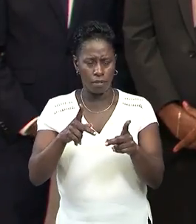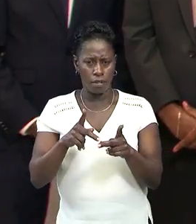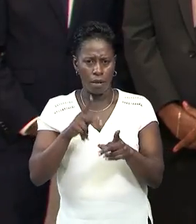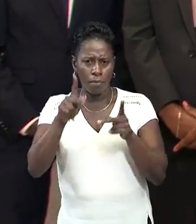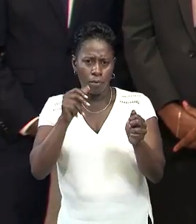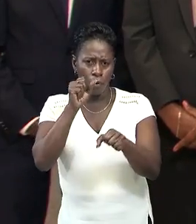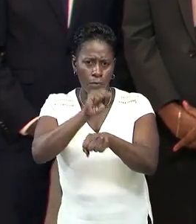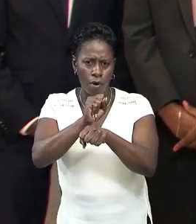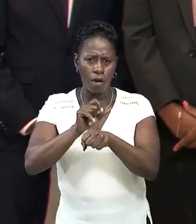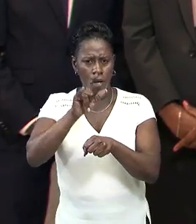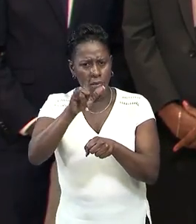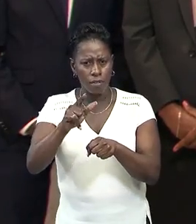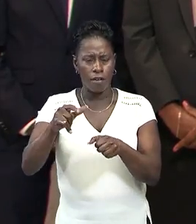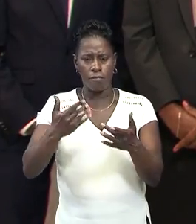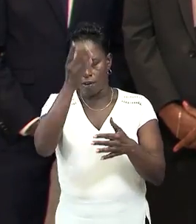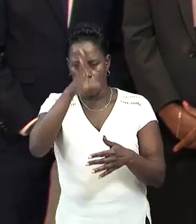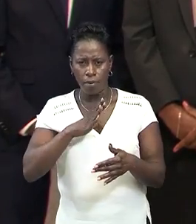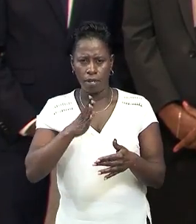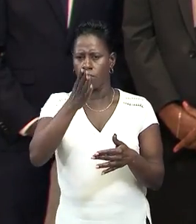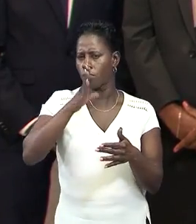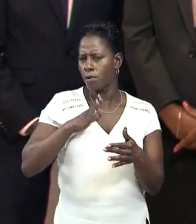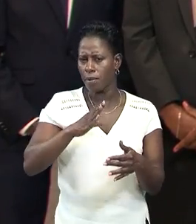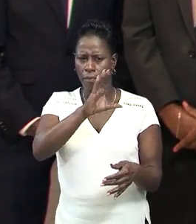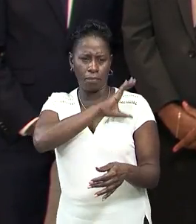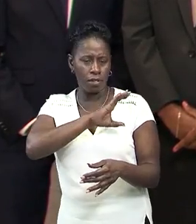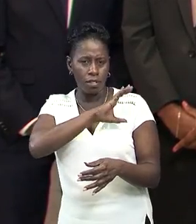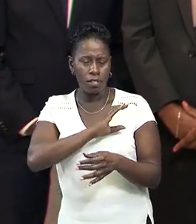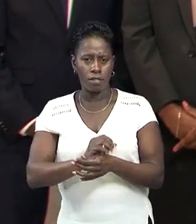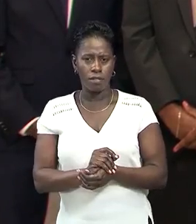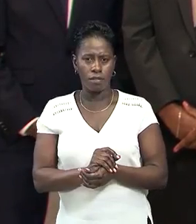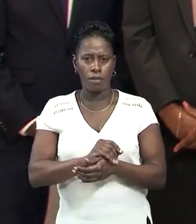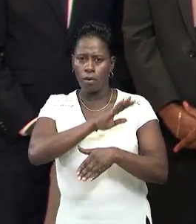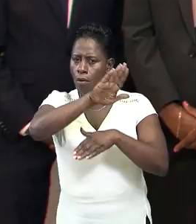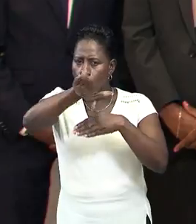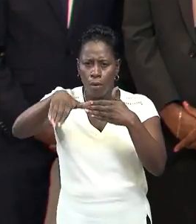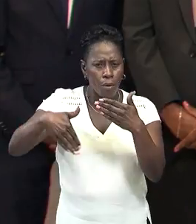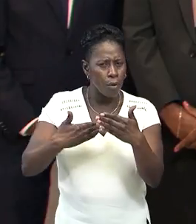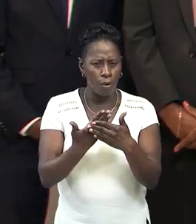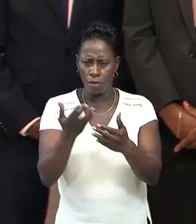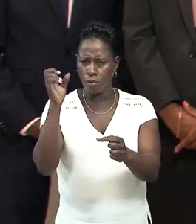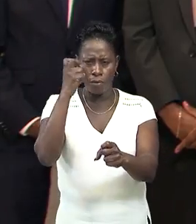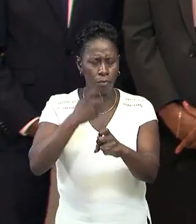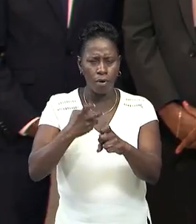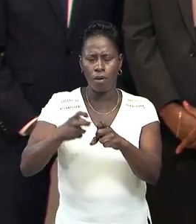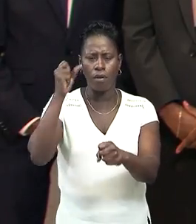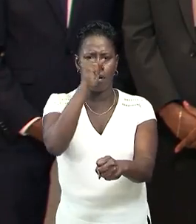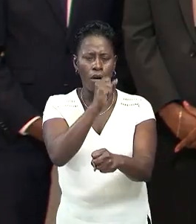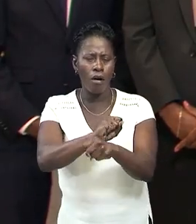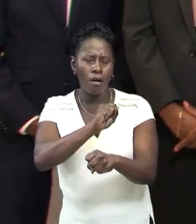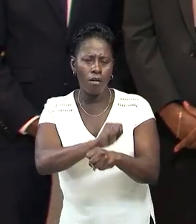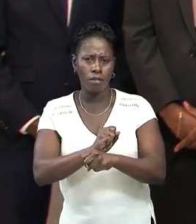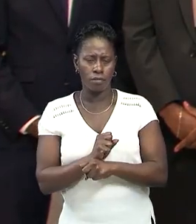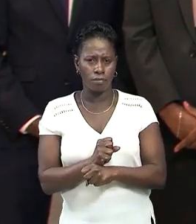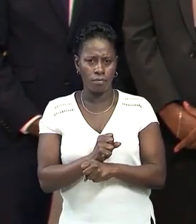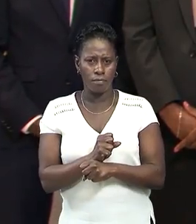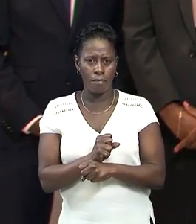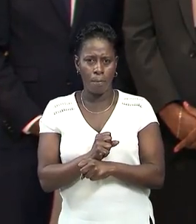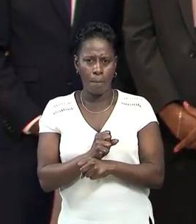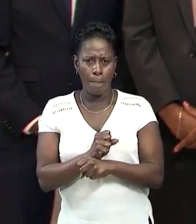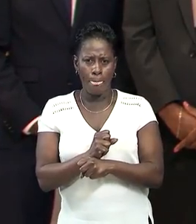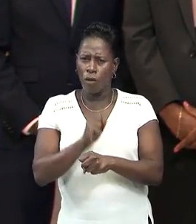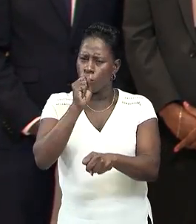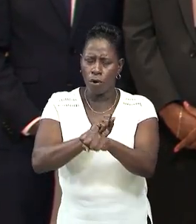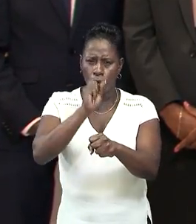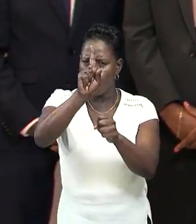personnel, firemen and women, the police have all been going beyond the call of duty. They